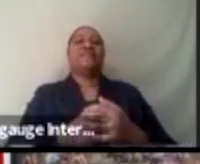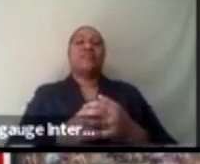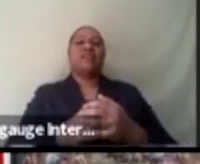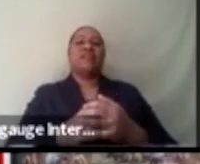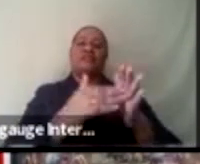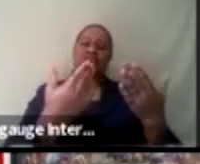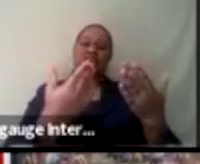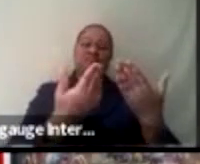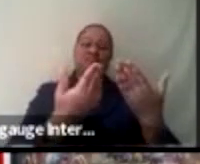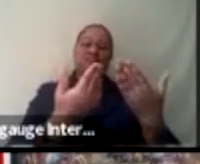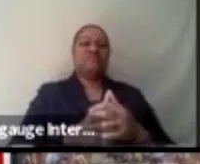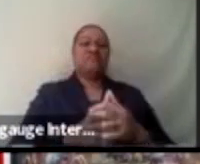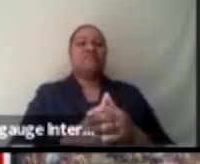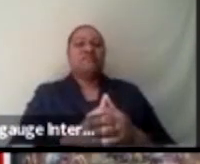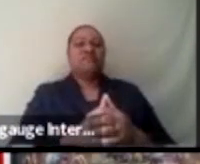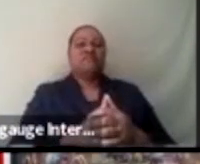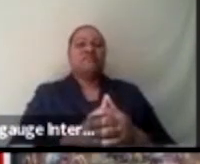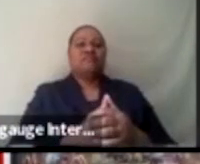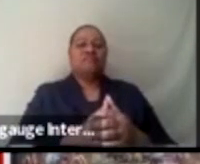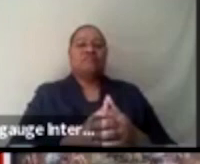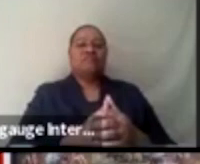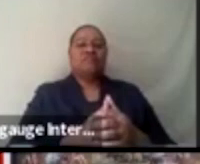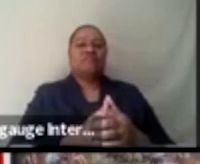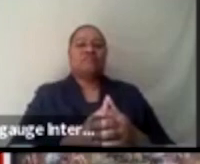appreciation and gratitude.